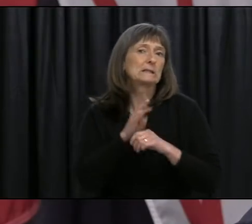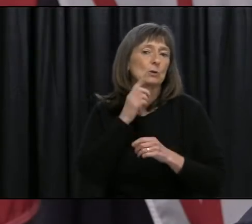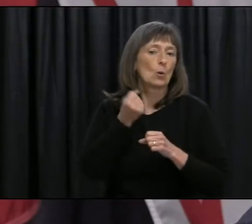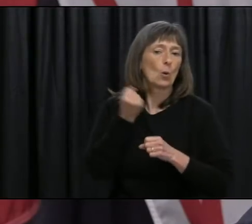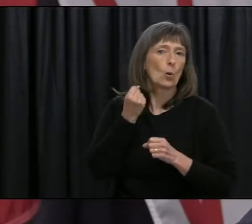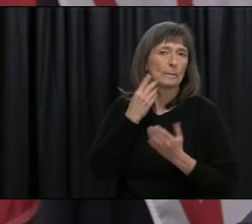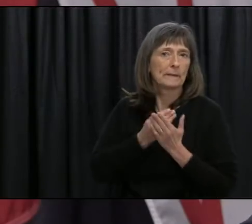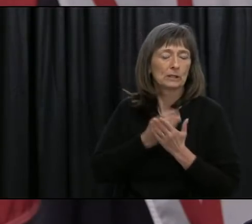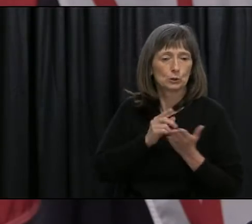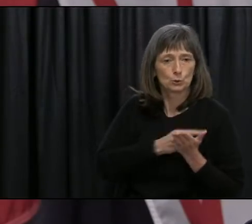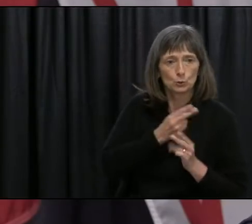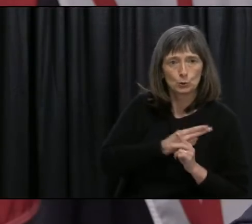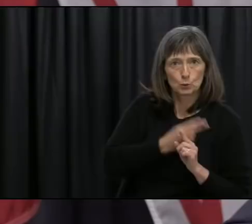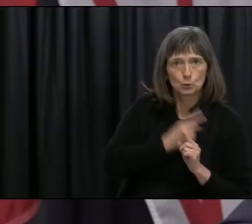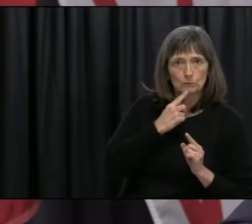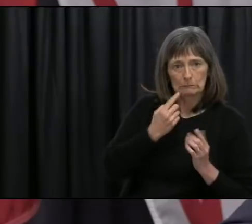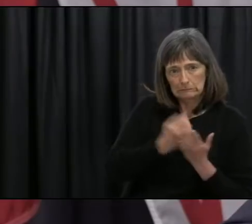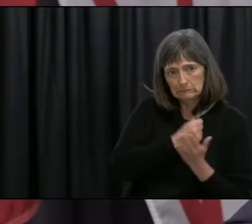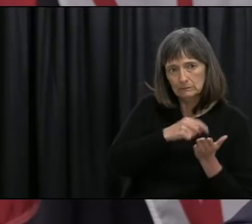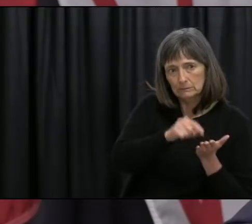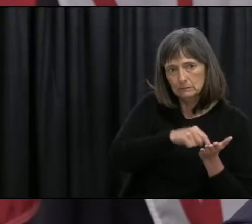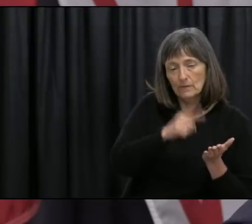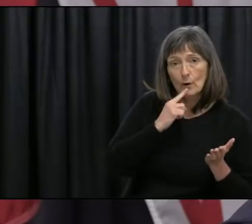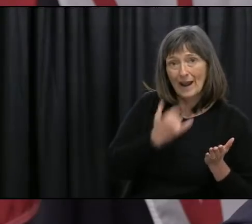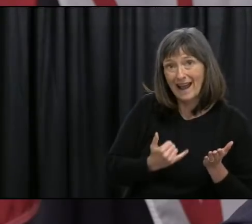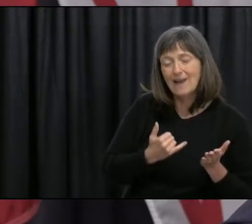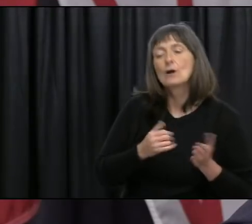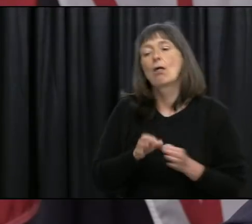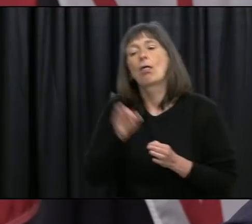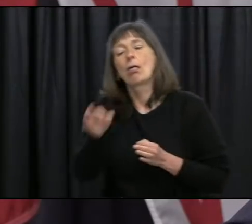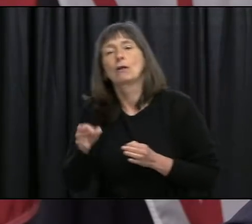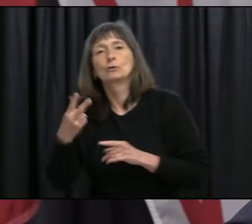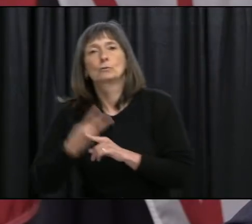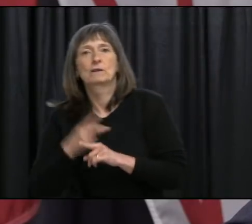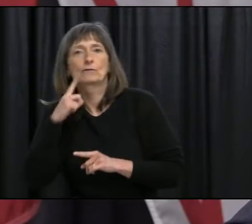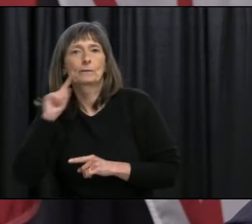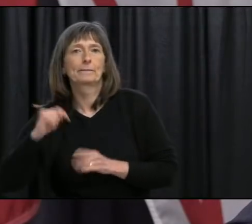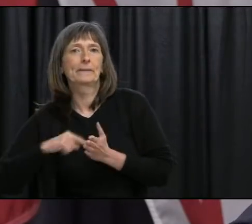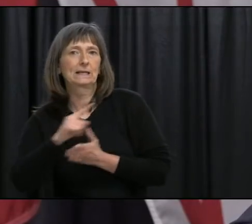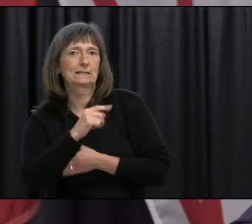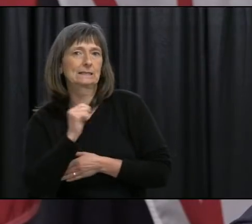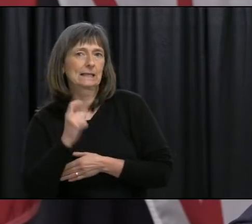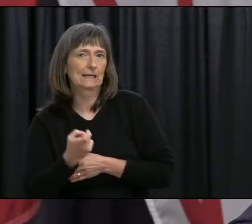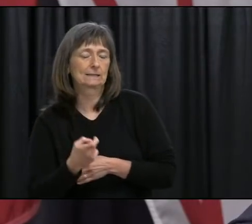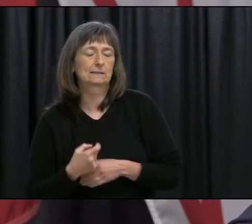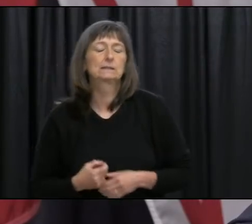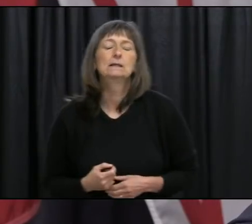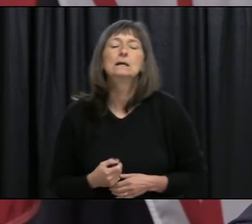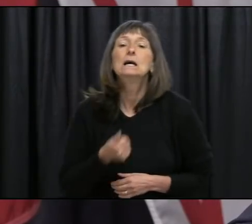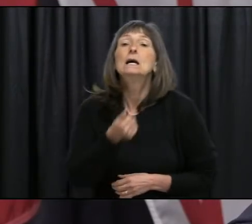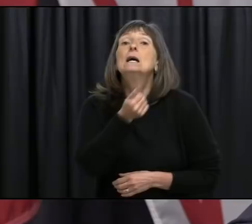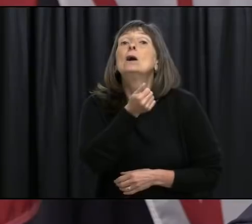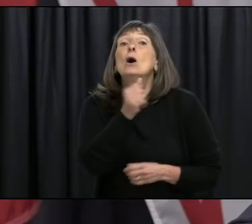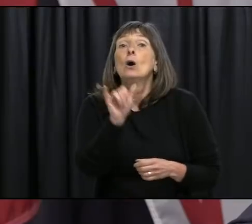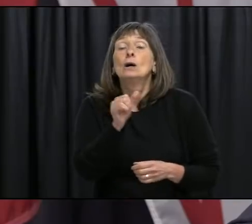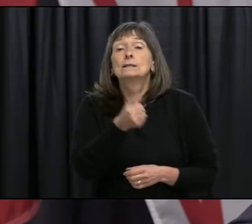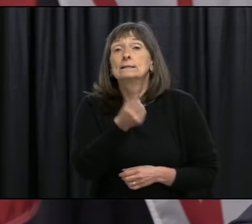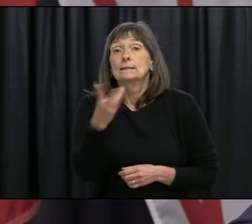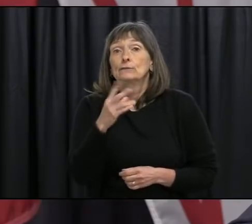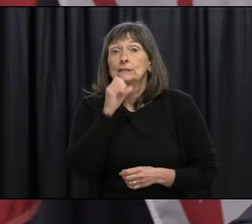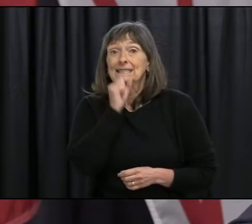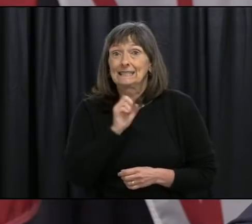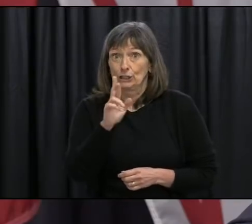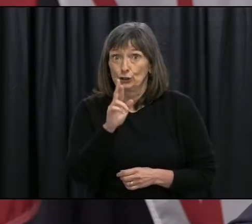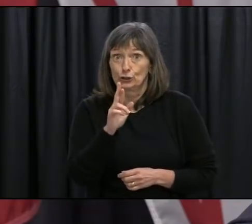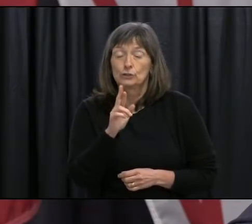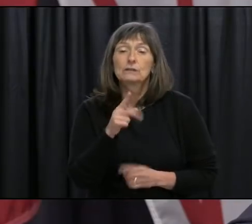time. Also, just a reminder to many seniors, we've been receiving many questions about the announcement that was made for a special